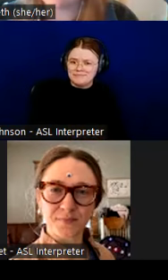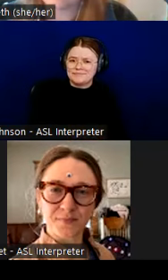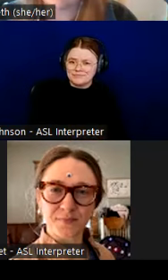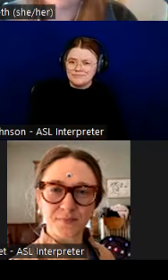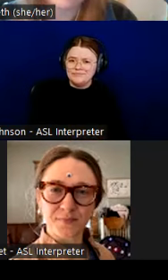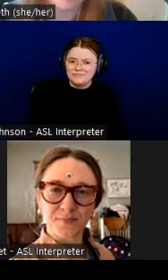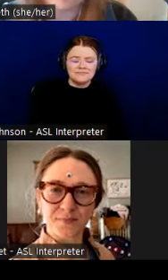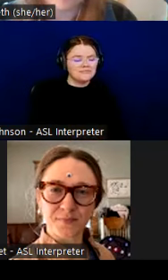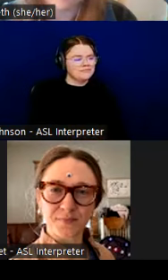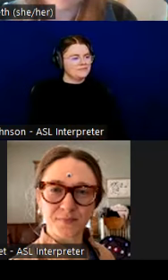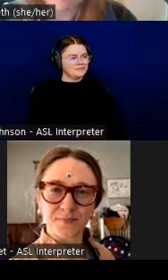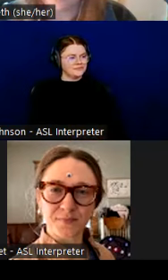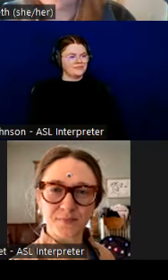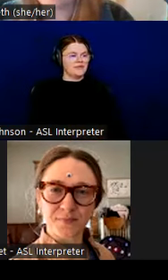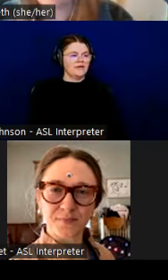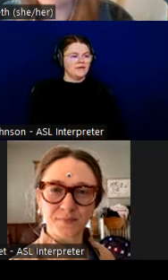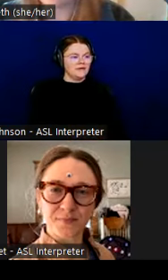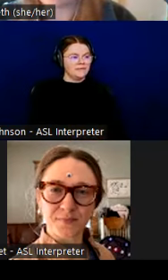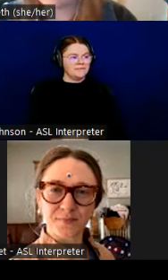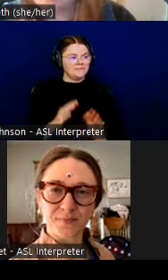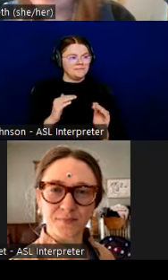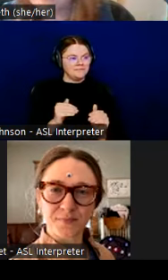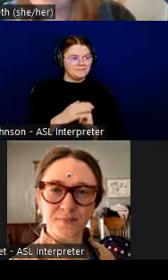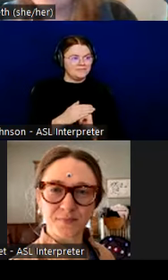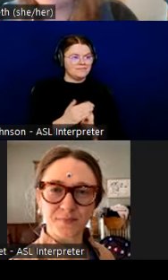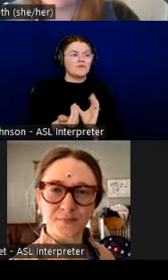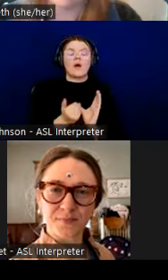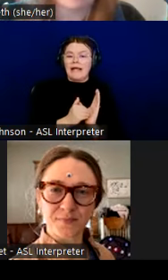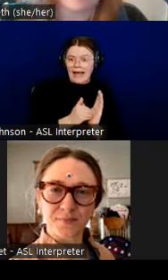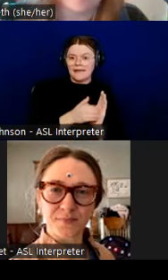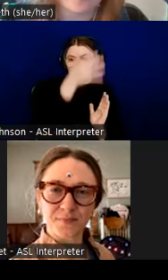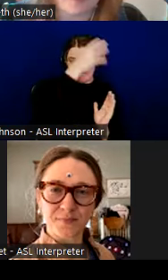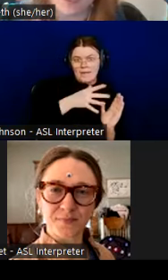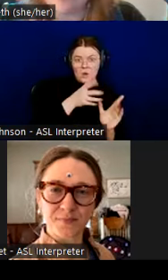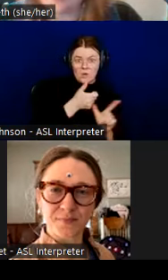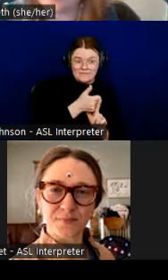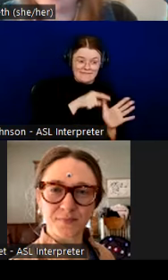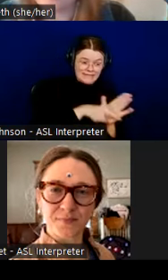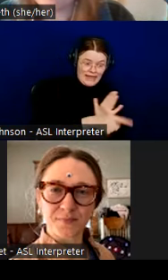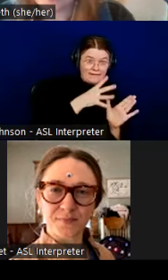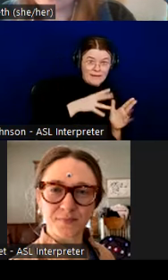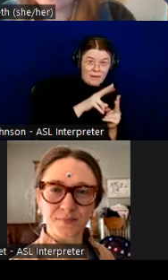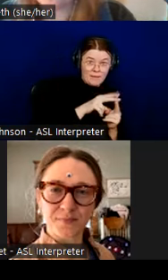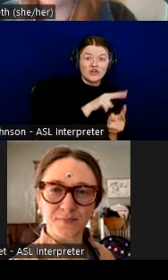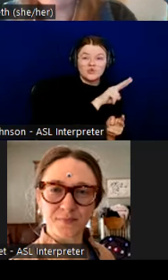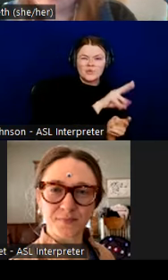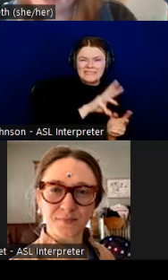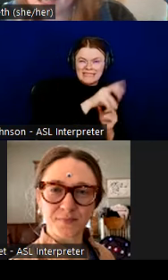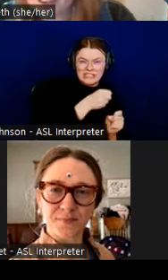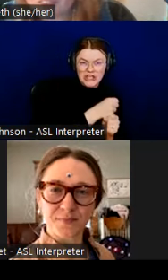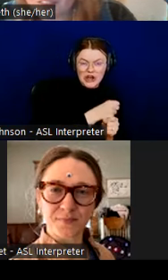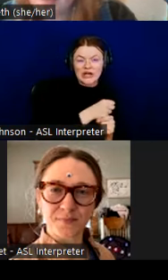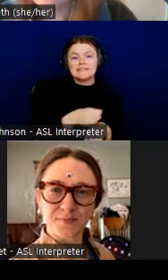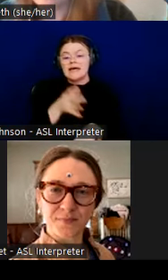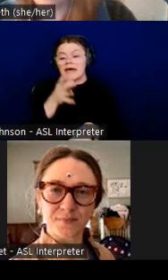average prison sentence for men who kill female partners is 2 to 6 years. The average sentence for women who kill male partners is